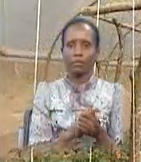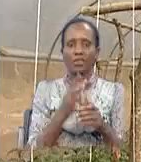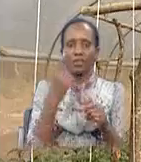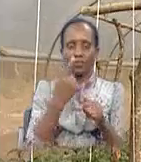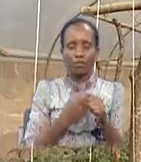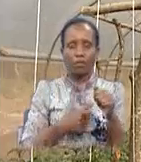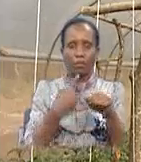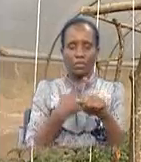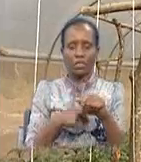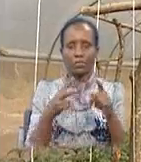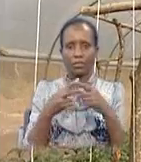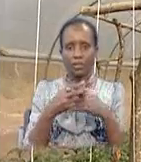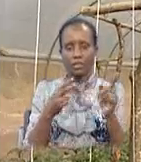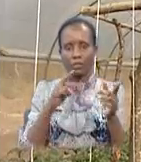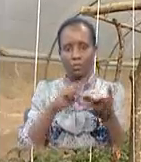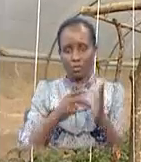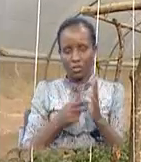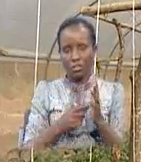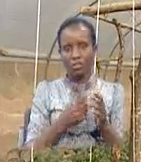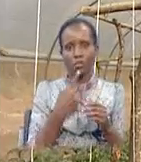Since the inception of the project,